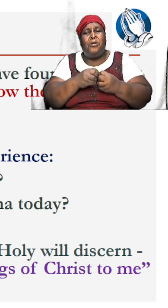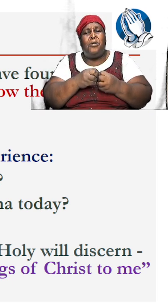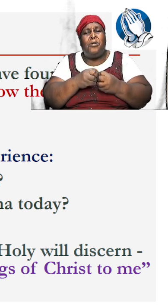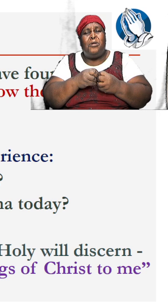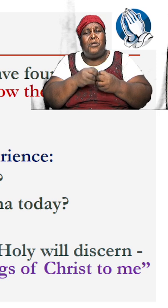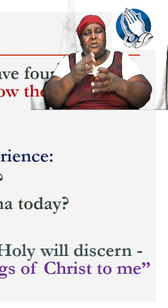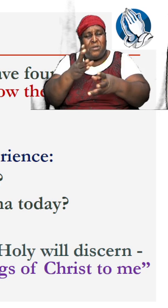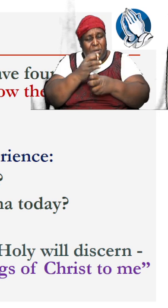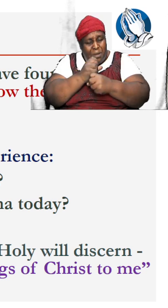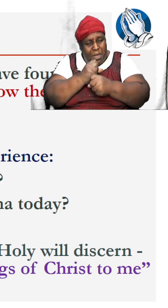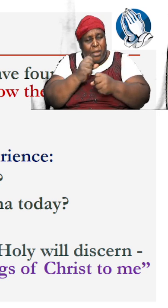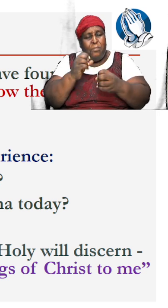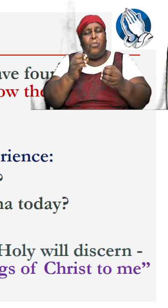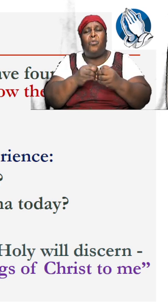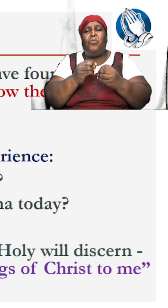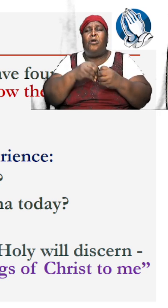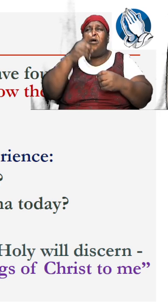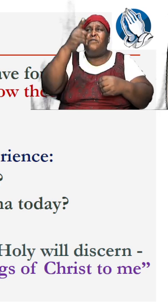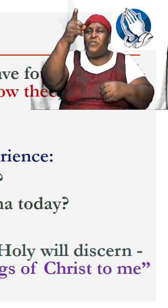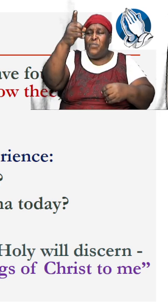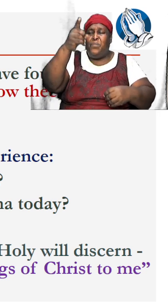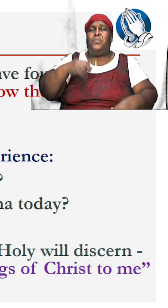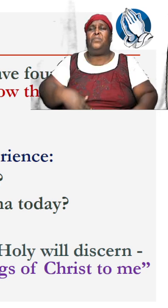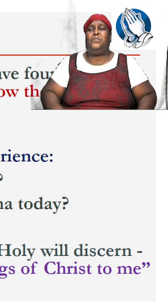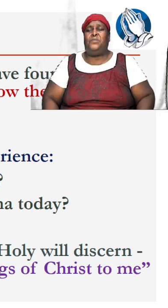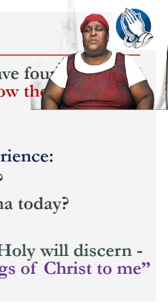get more of God.